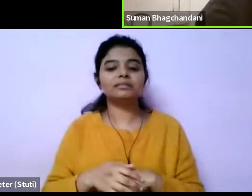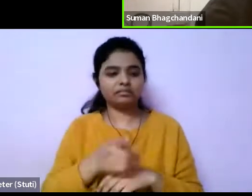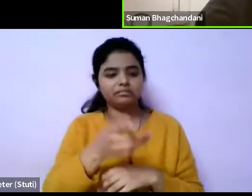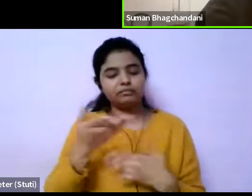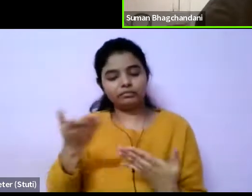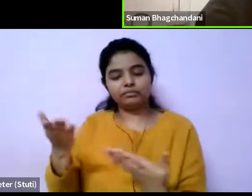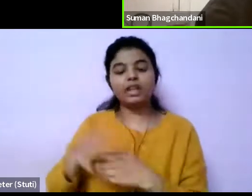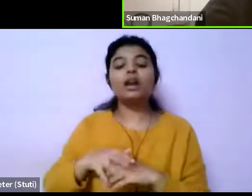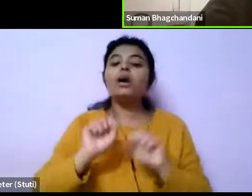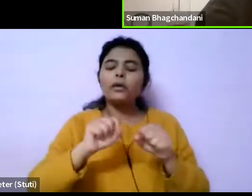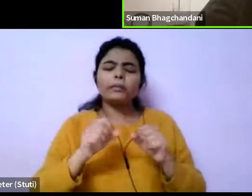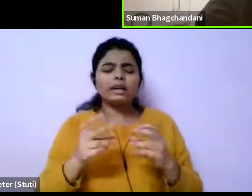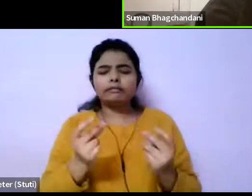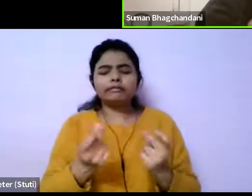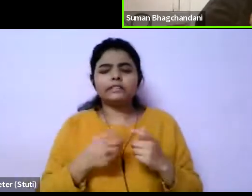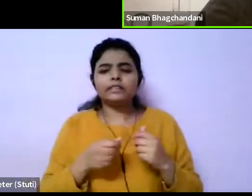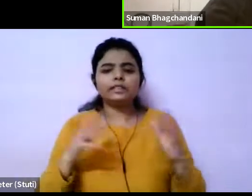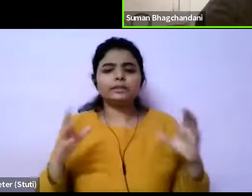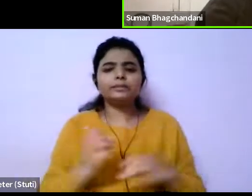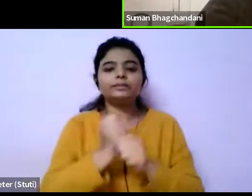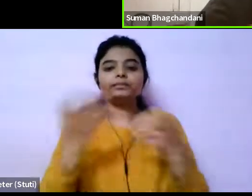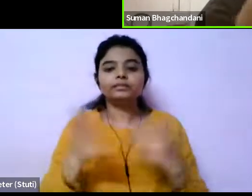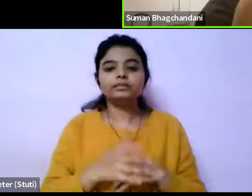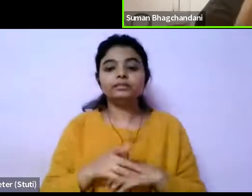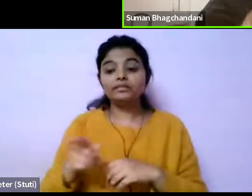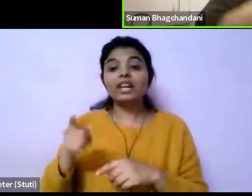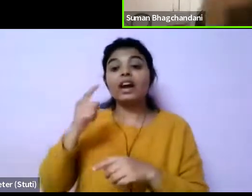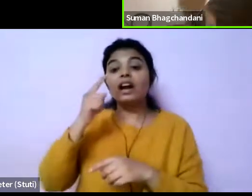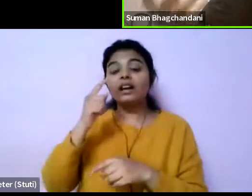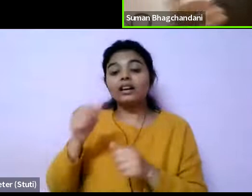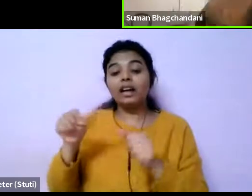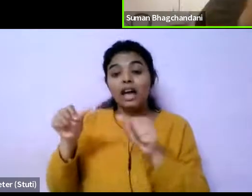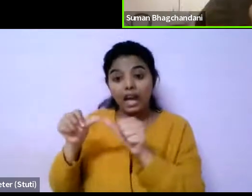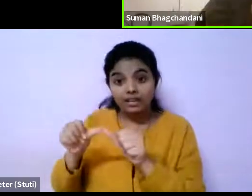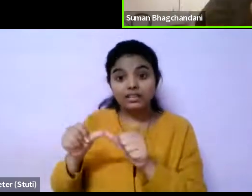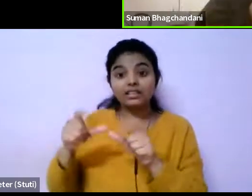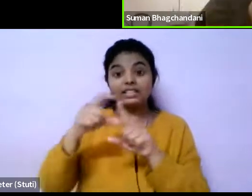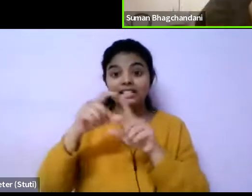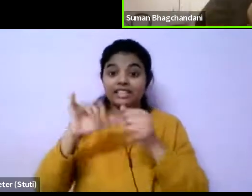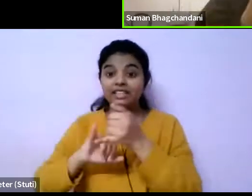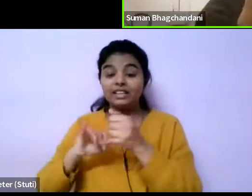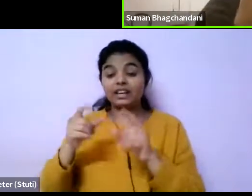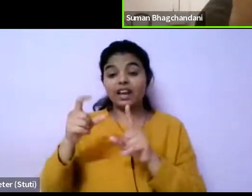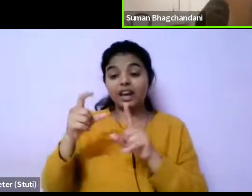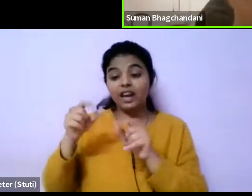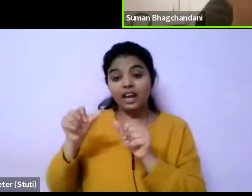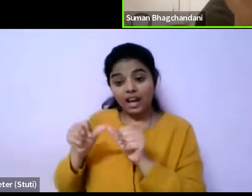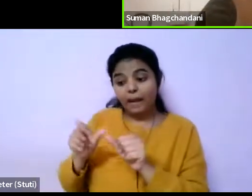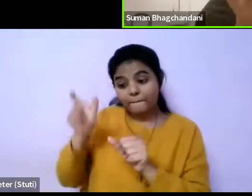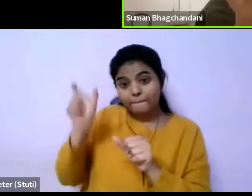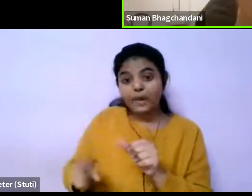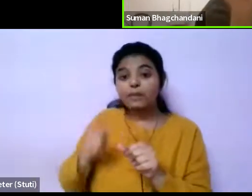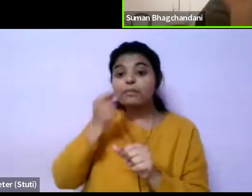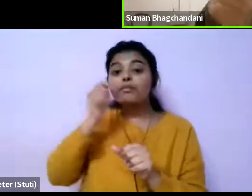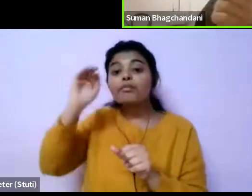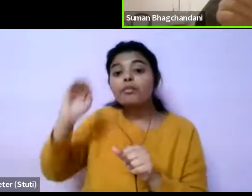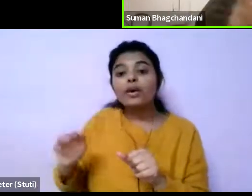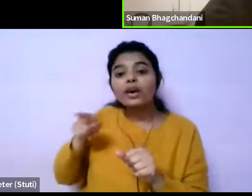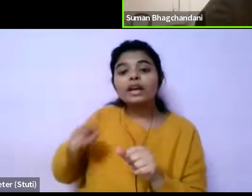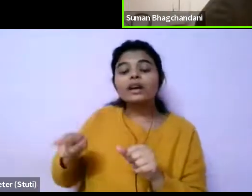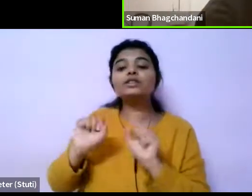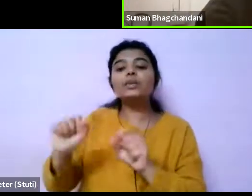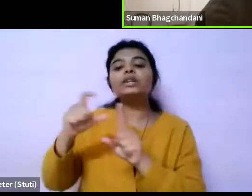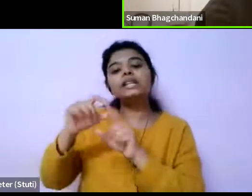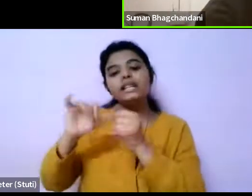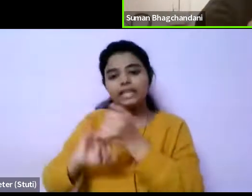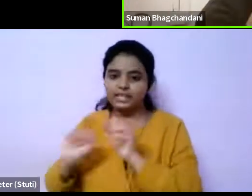conclusion, I would just very quickly say that although Agwane, like Gowda and Nagraj, also talks about trying to achieve a sense of perfection through